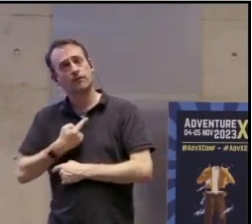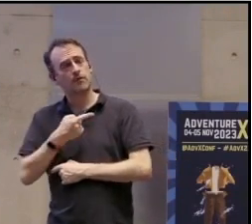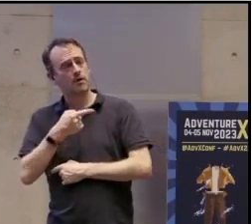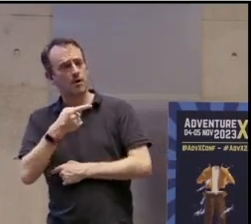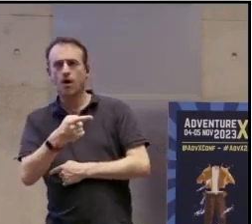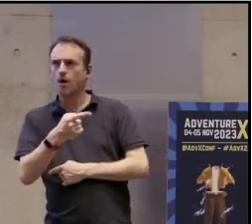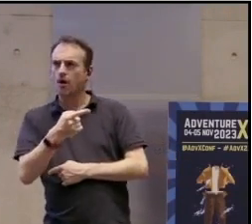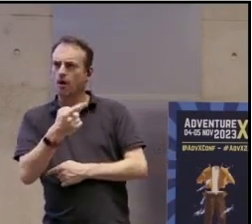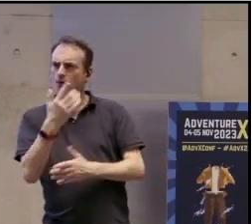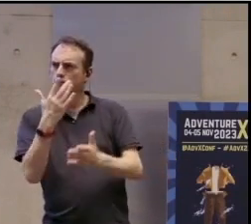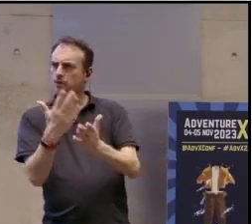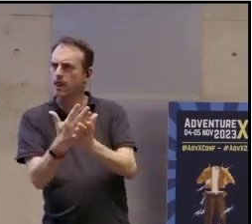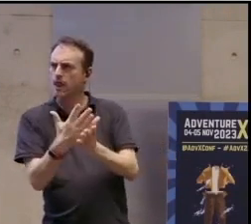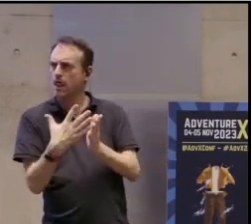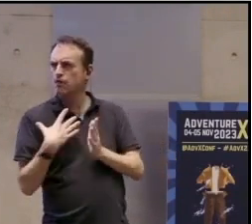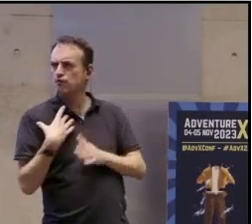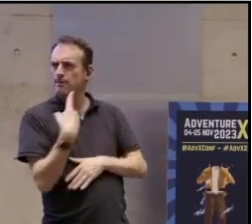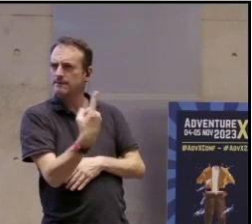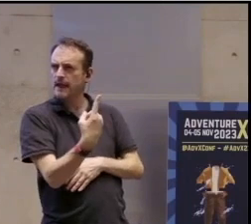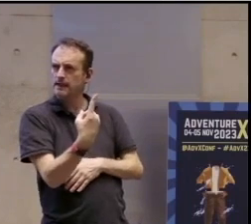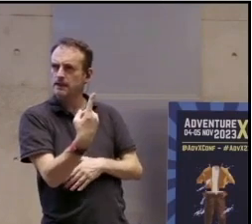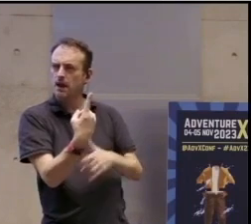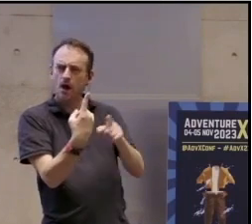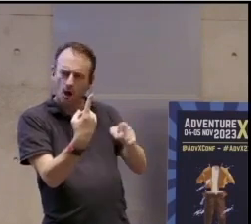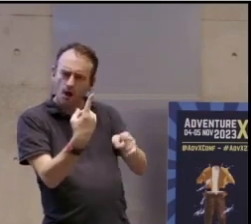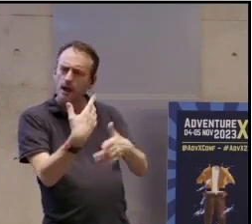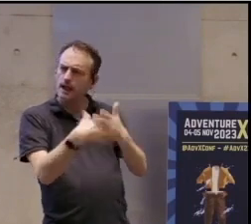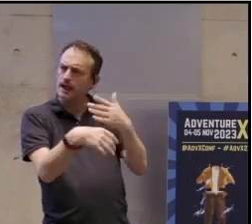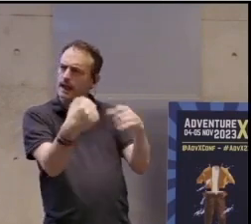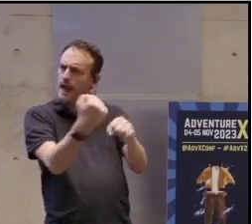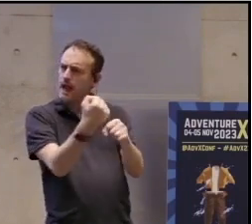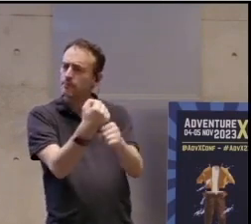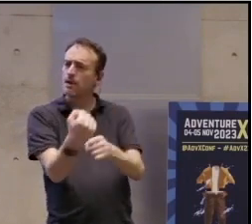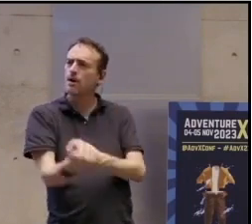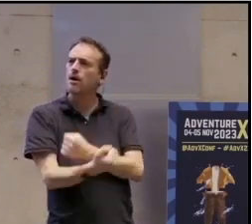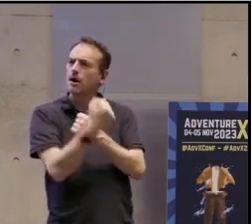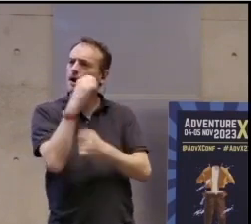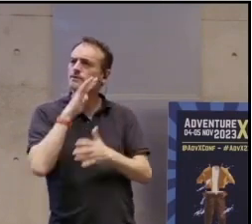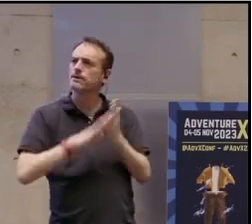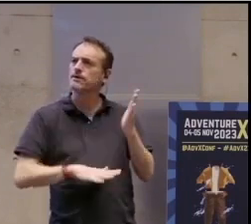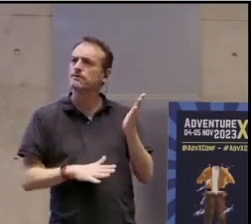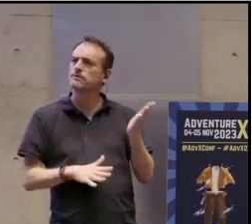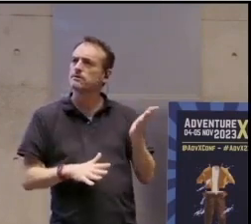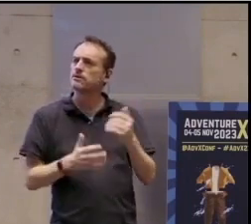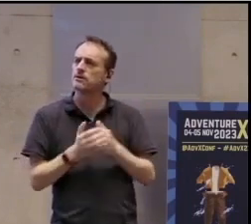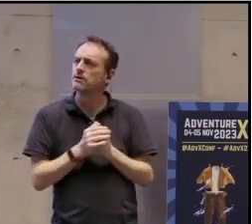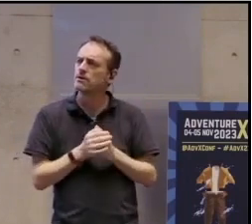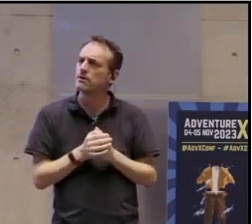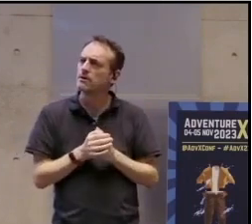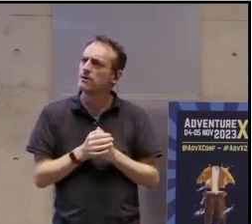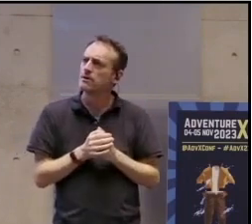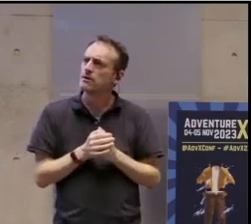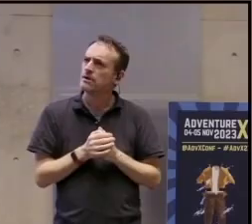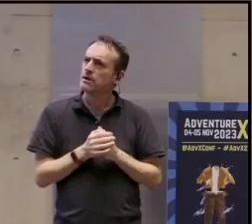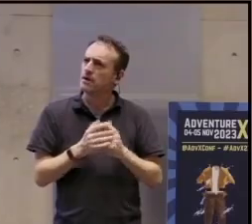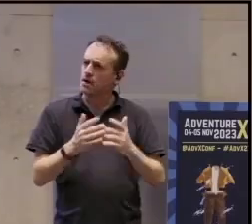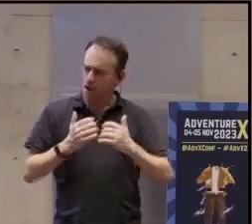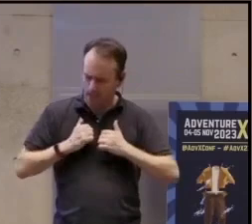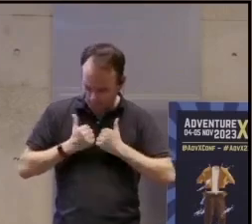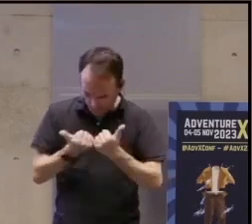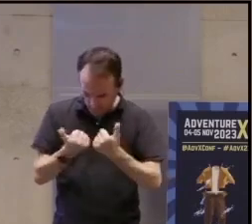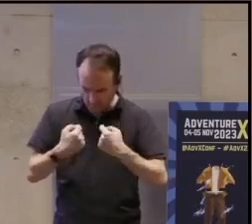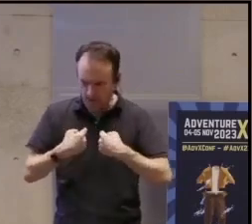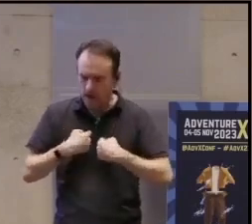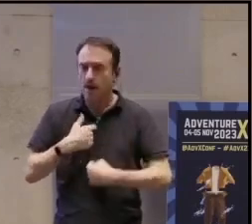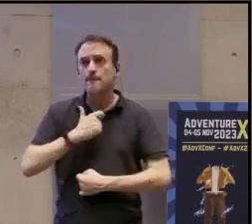game, can be a really powerful experience. Nothing is more intimate or personal than your health, right? At